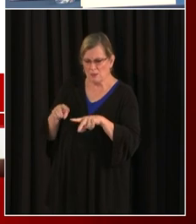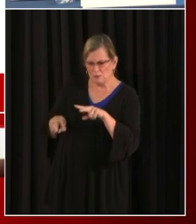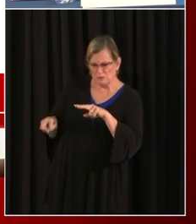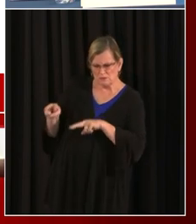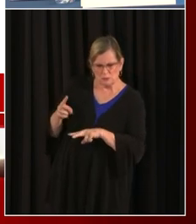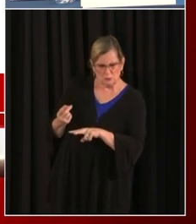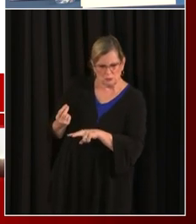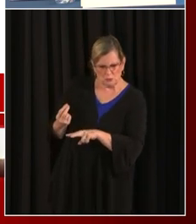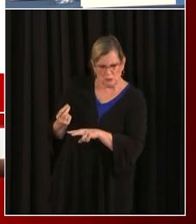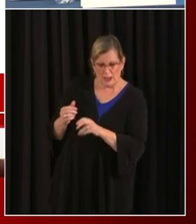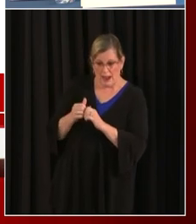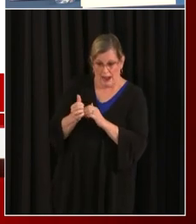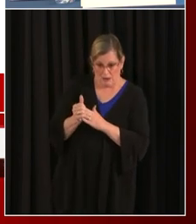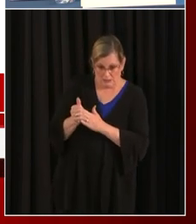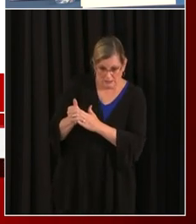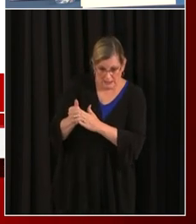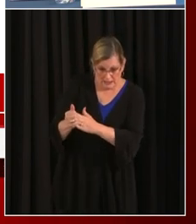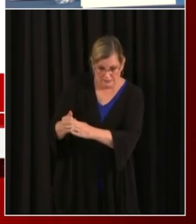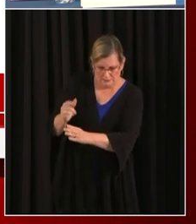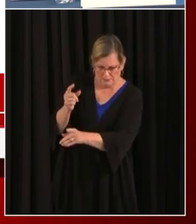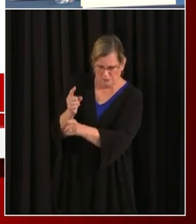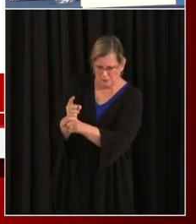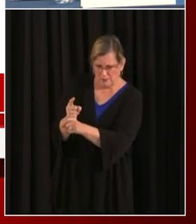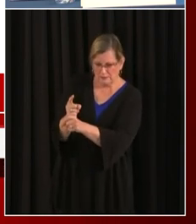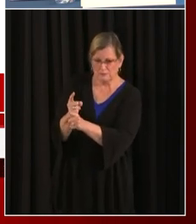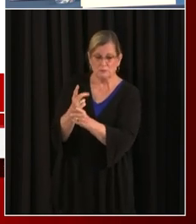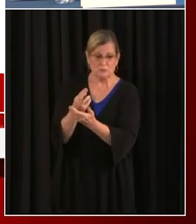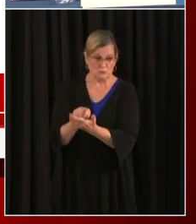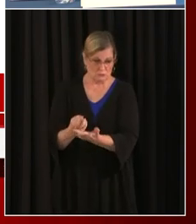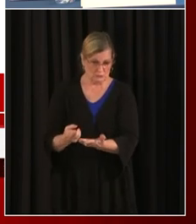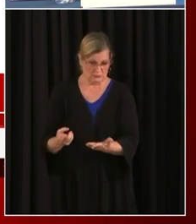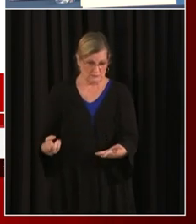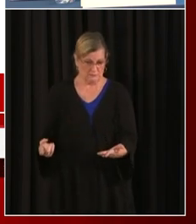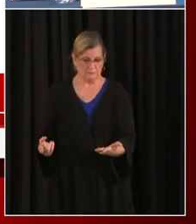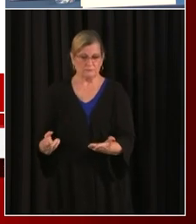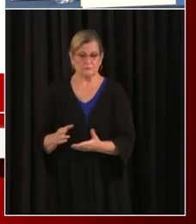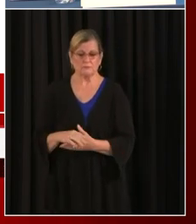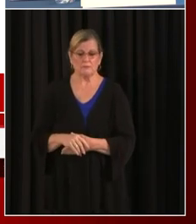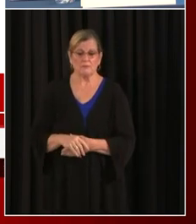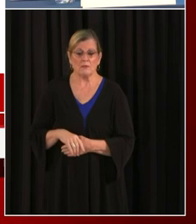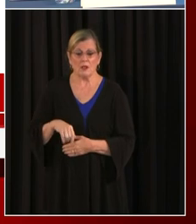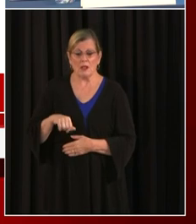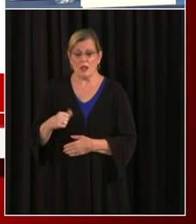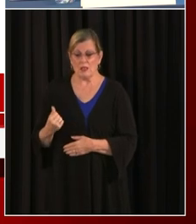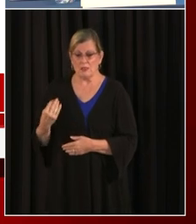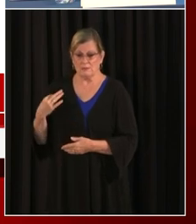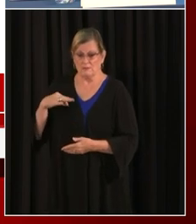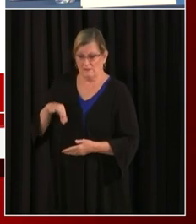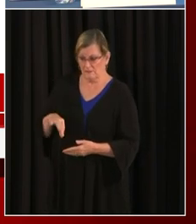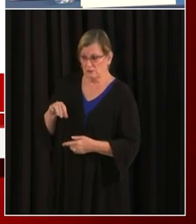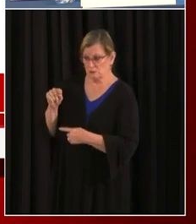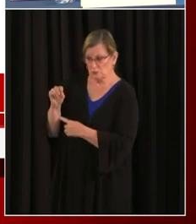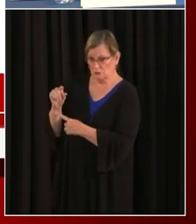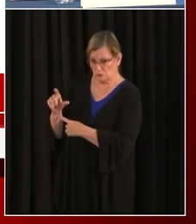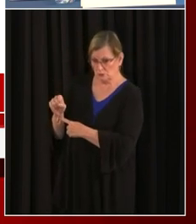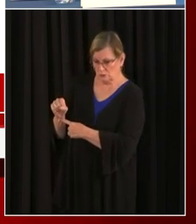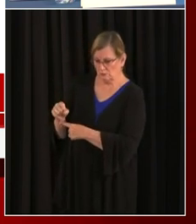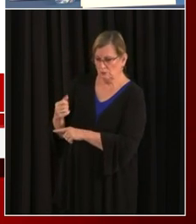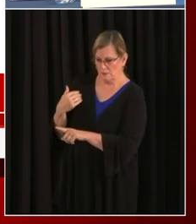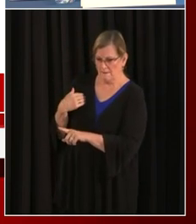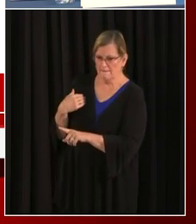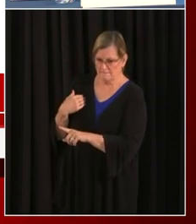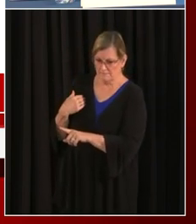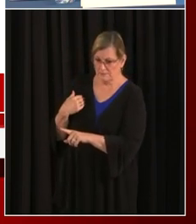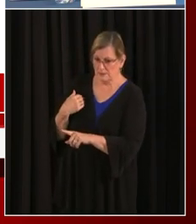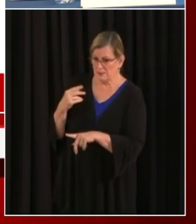to the appropriate healthcare resources. So again, it's just another useful tool and resource that we have. People